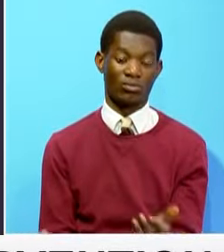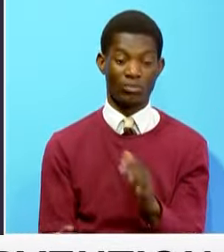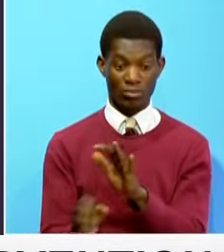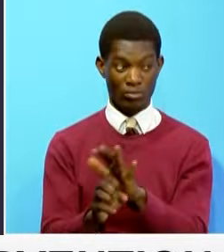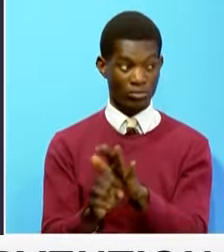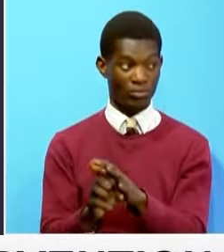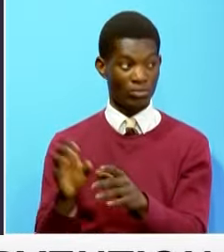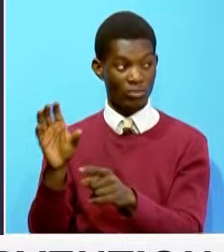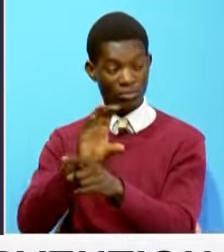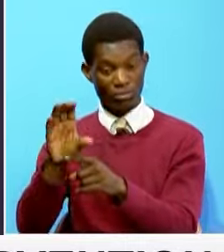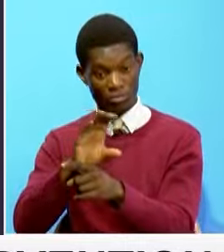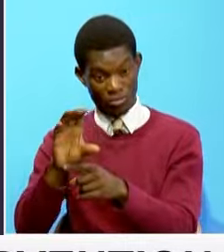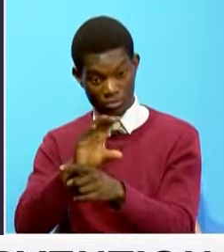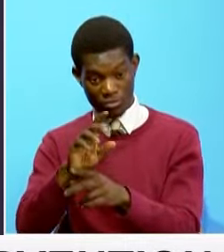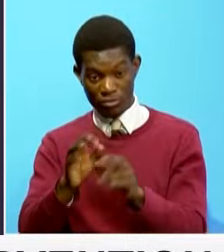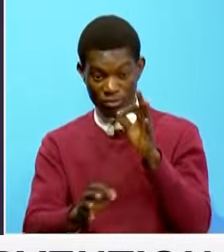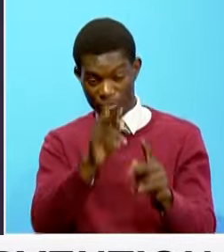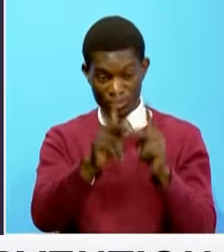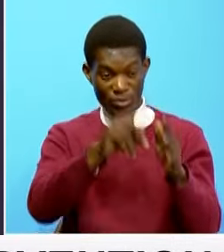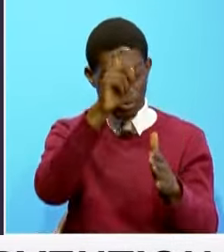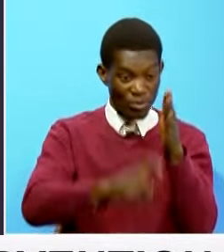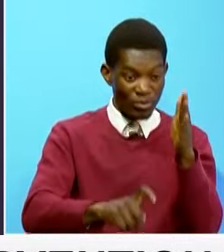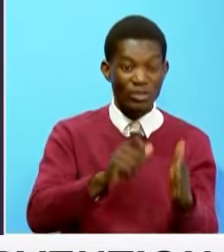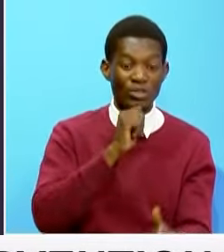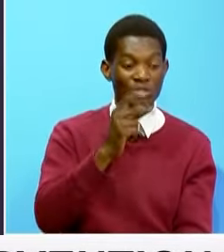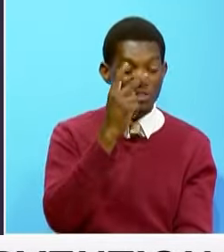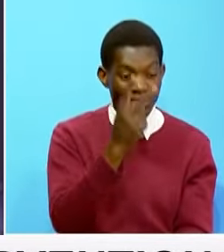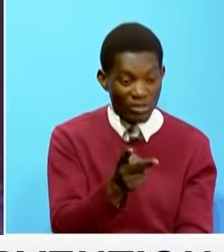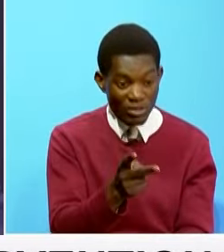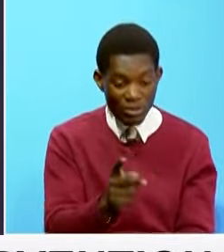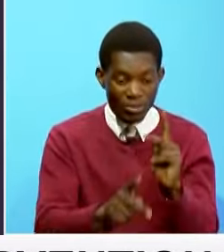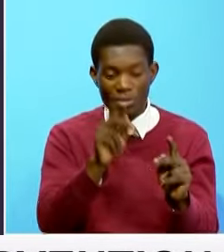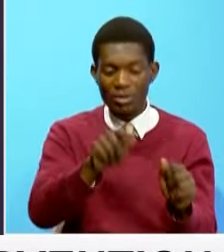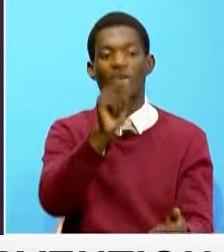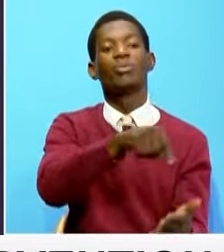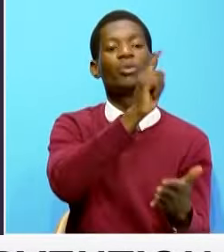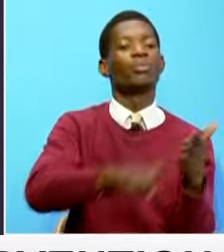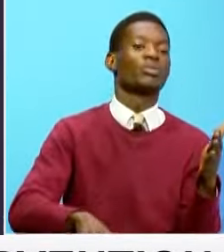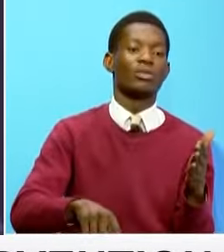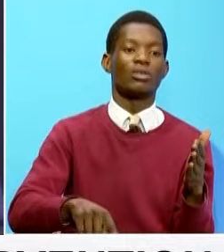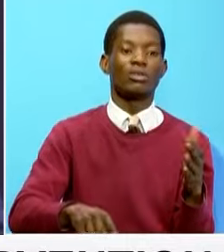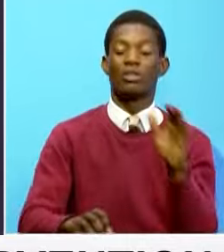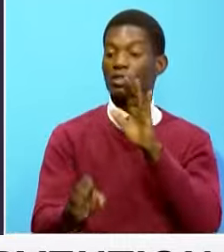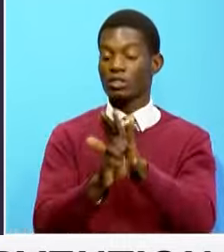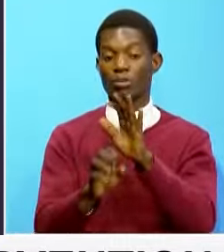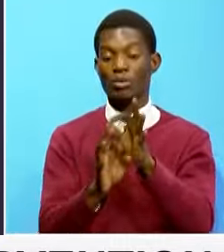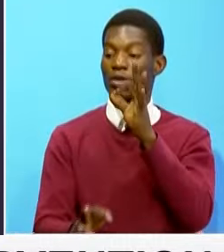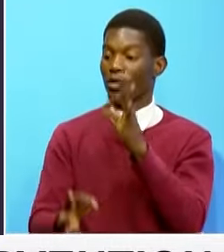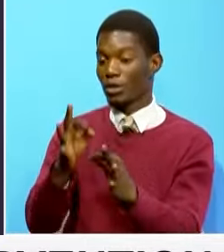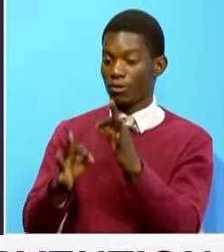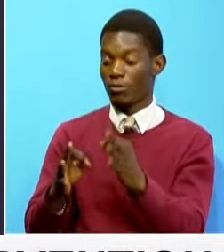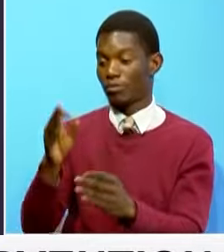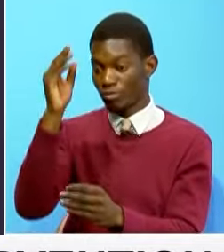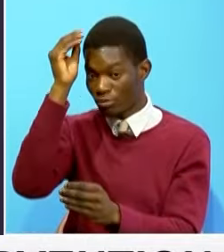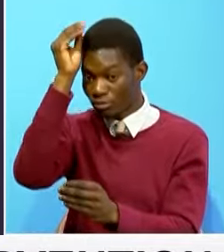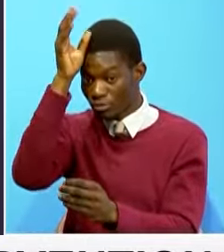if they don't like the price, they will cancel. I don't know here. But they will order you, and then you start off 4 kilometers, and you are about